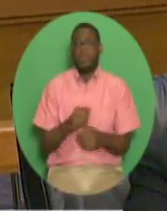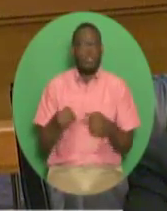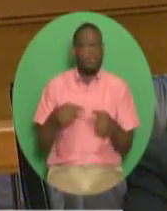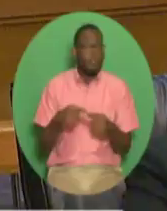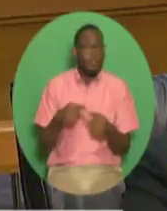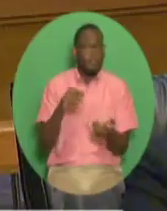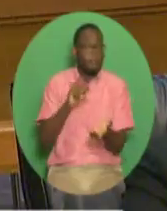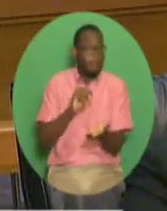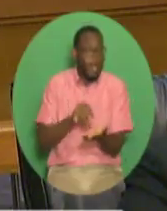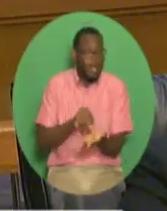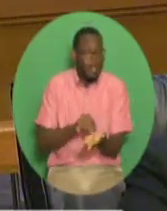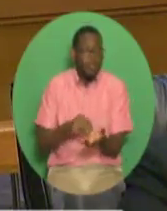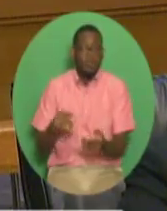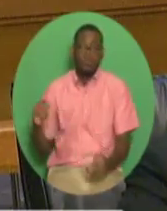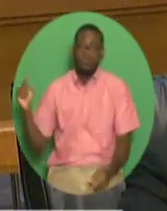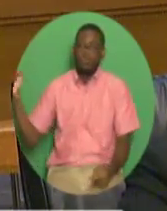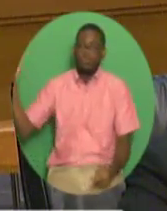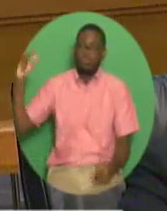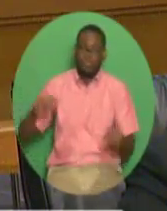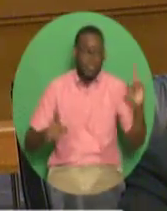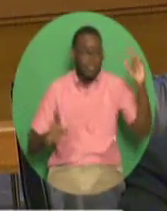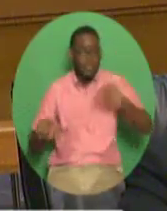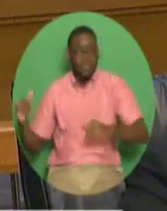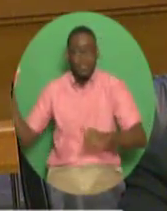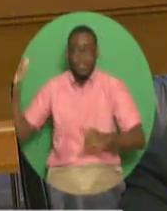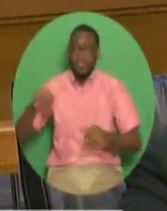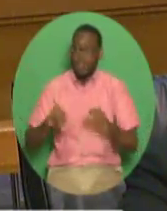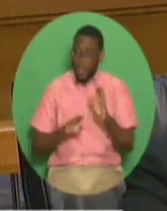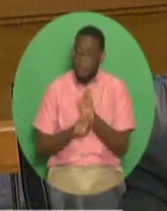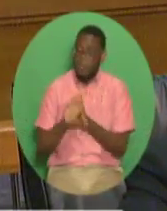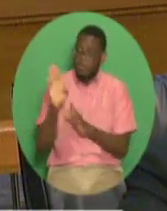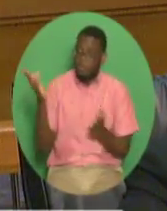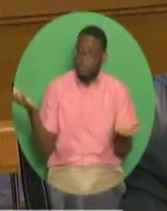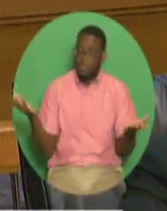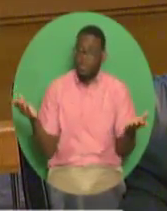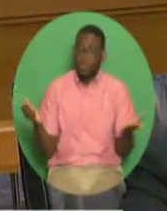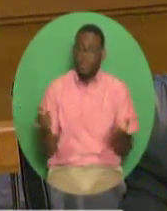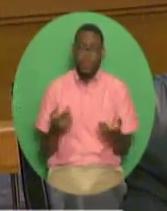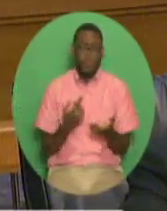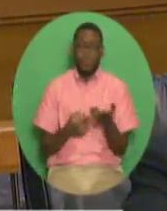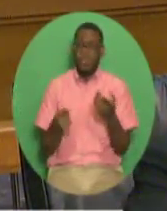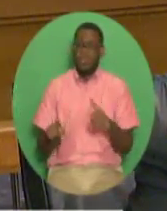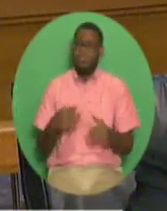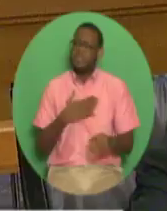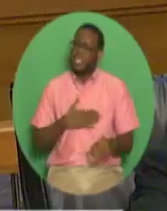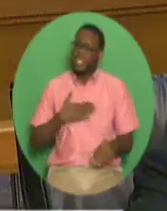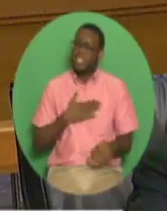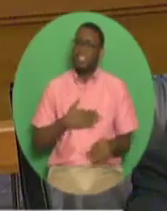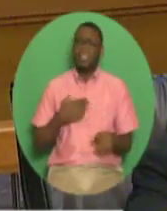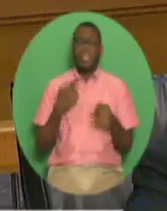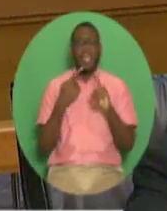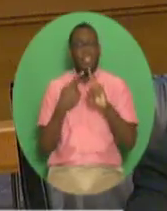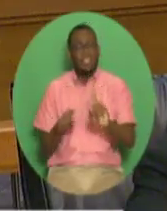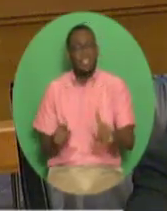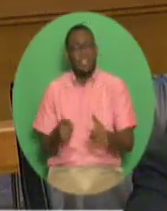doctors. So I again would look forward to the Minister's response with regards to that project.